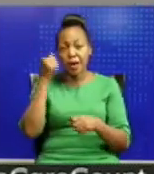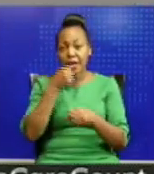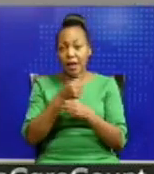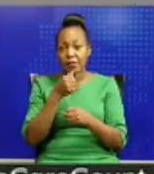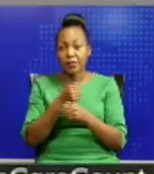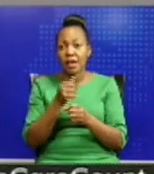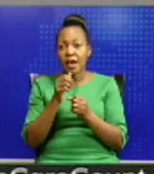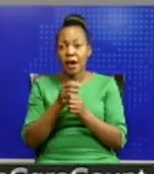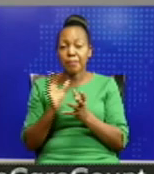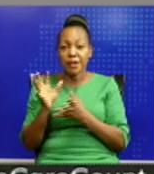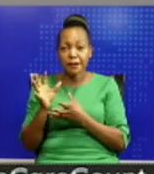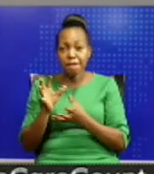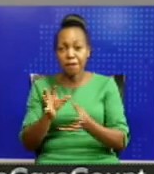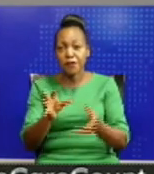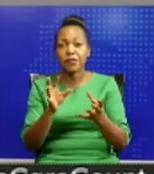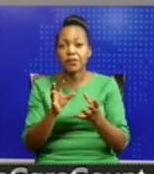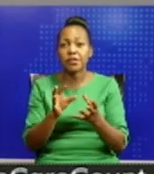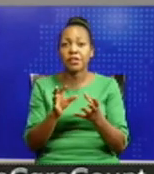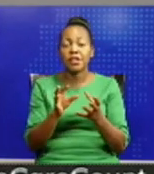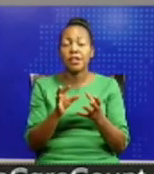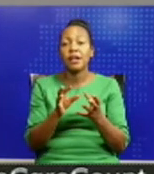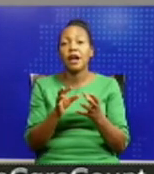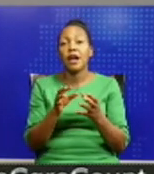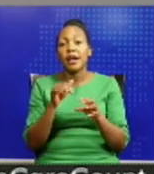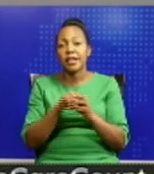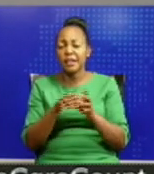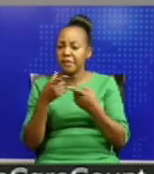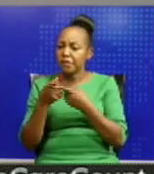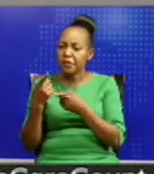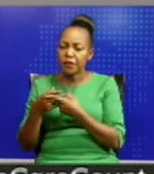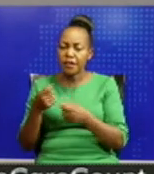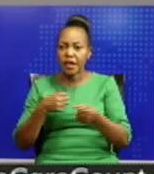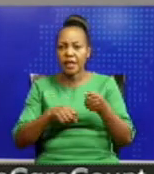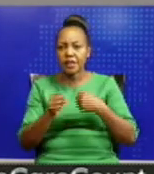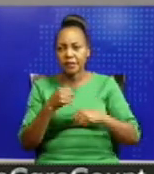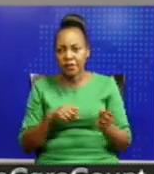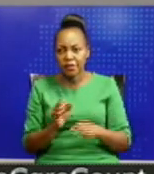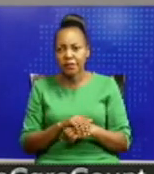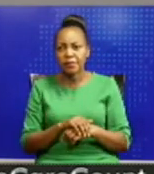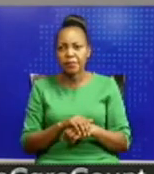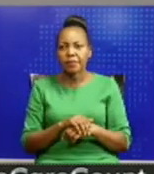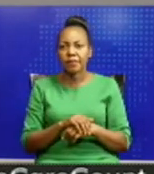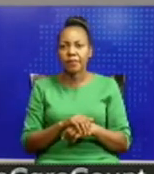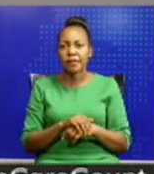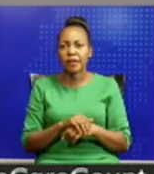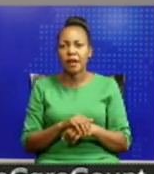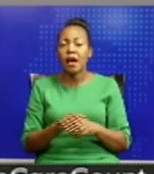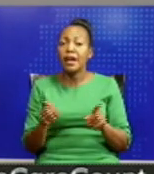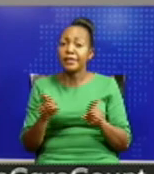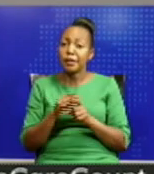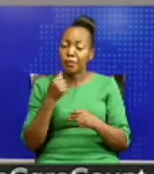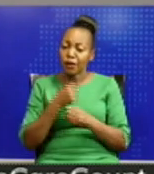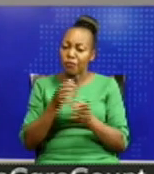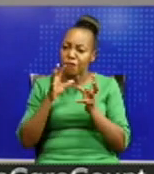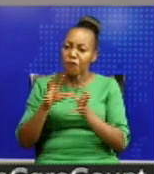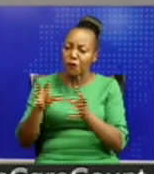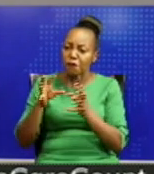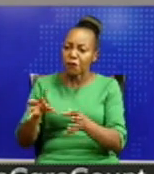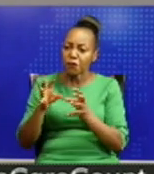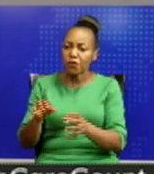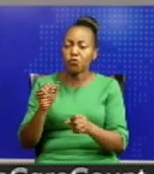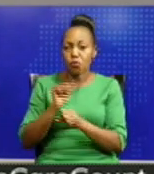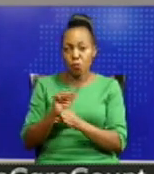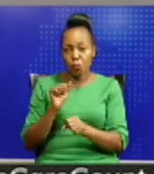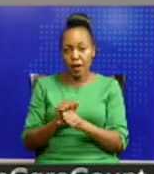situations affecting their childhood and also their health in this pandemic, when they were forced to do this unpaid care and domestic work.